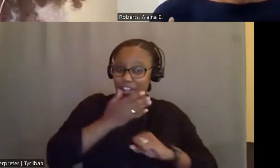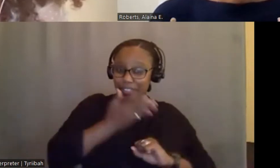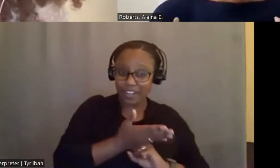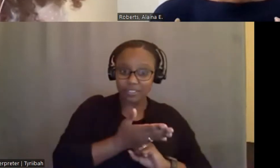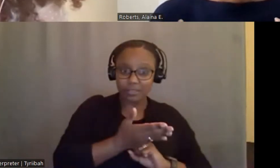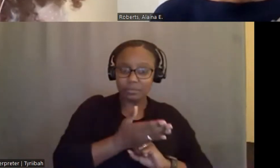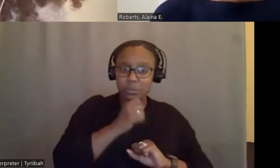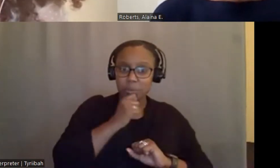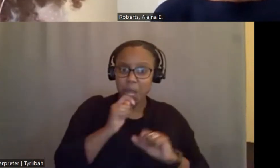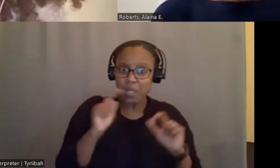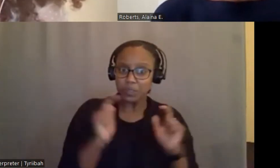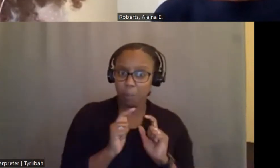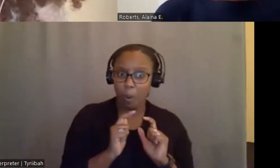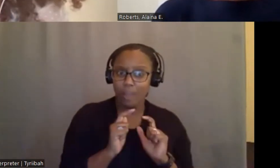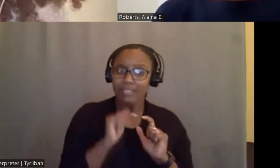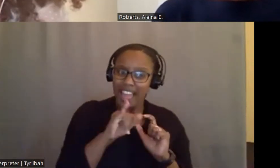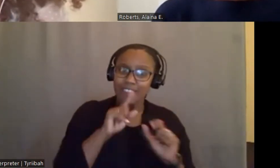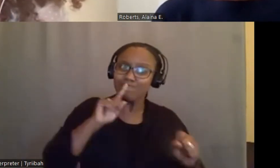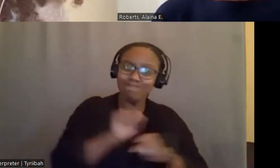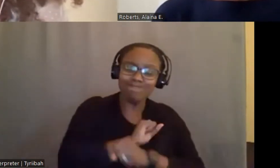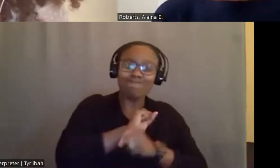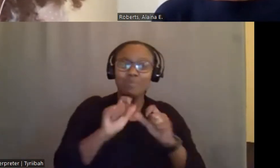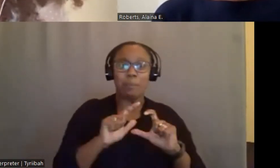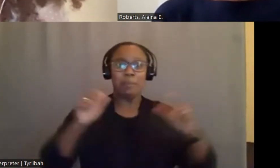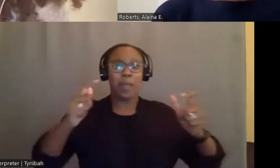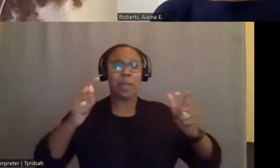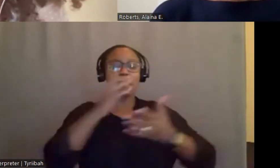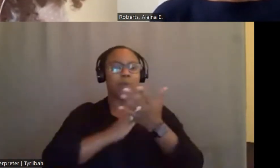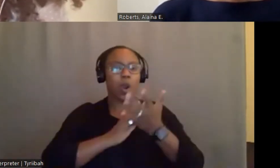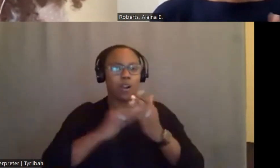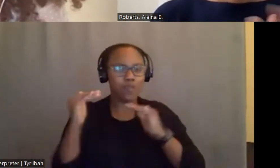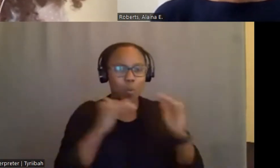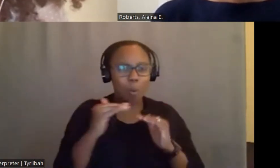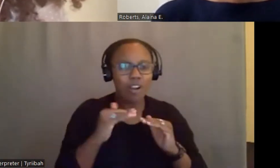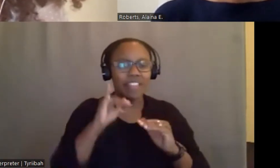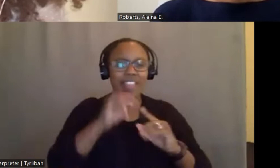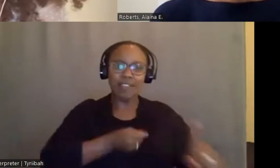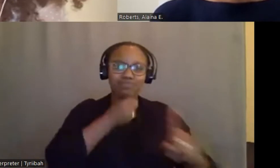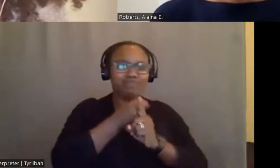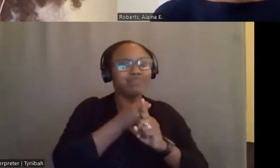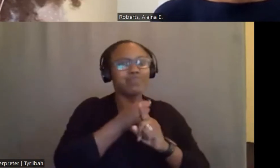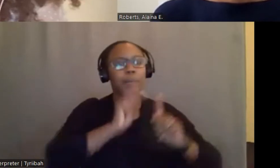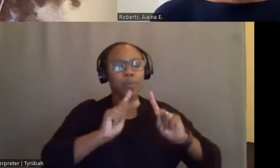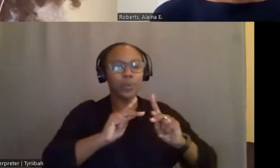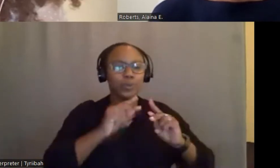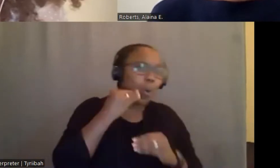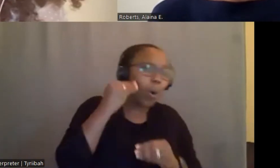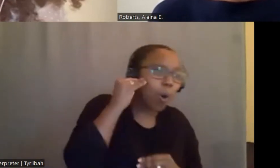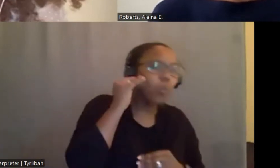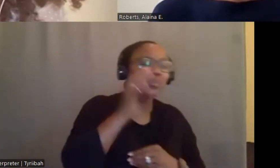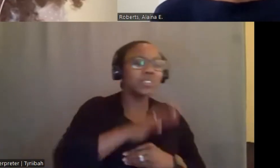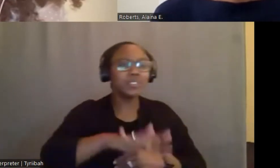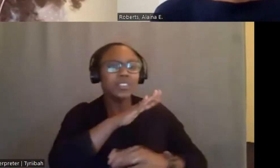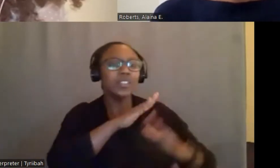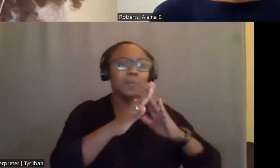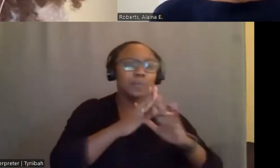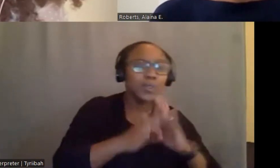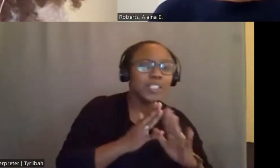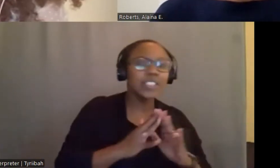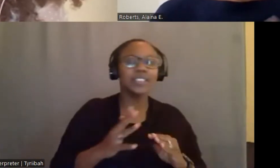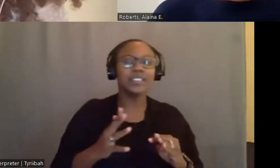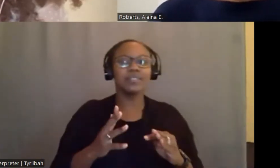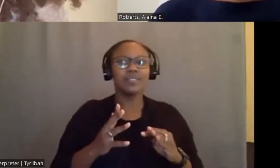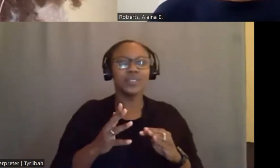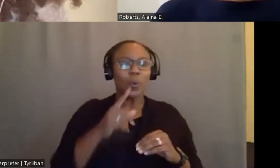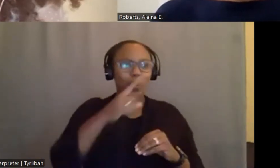war. And this destroyed people's homes, businesses, communities. And so these Indian nations desperately need help from the United States and